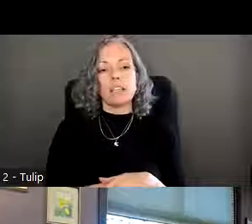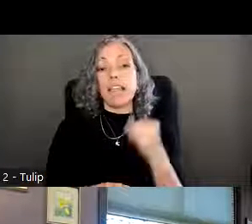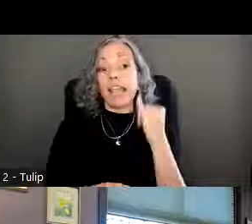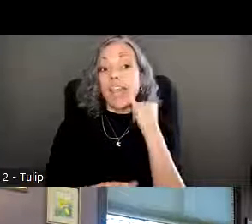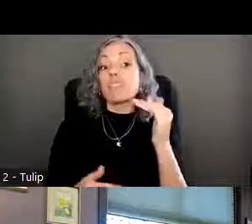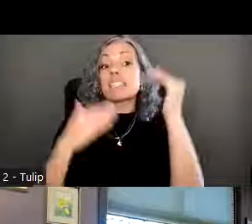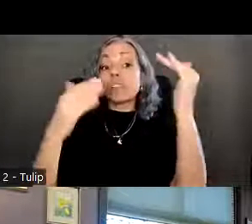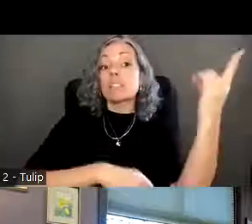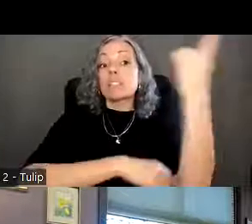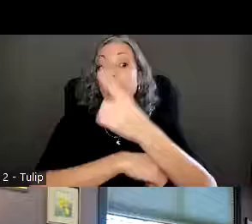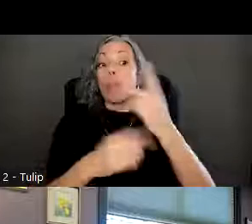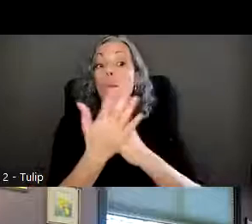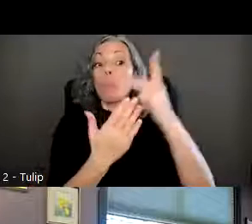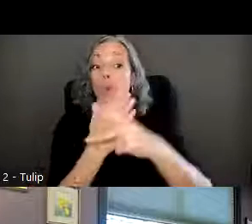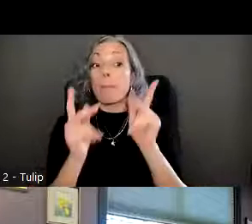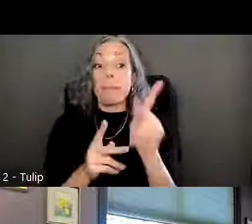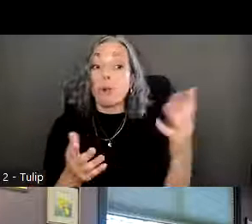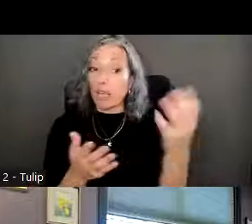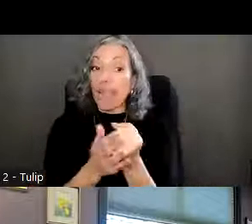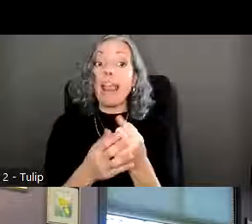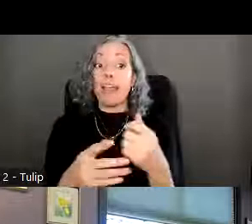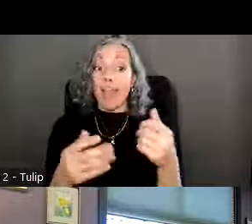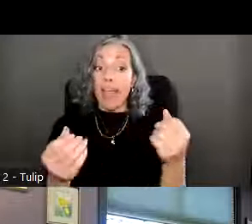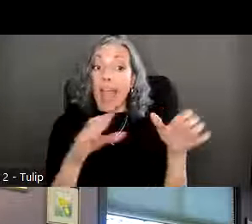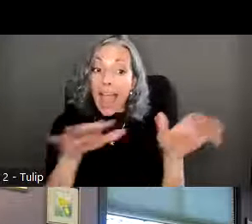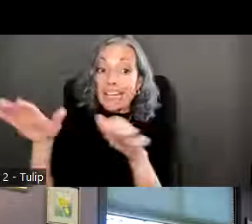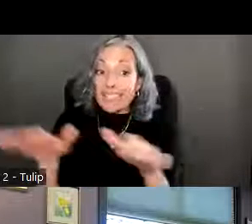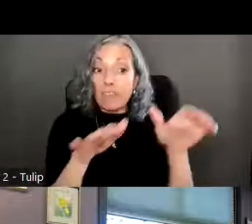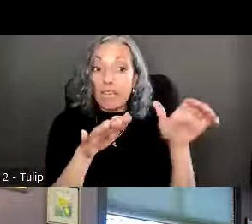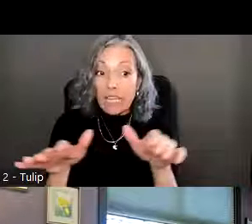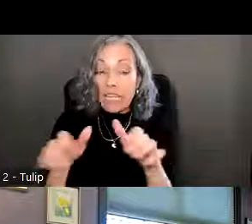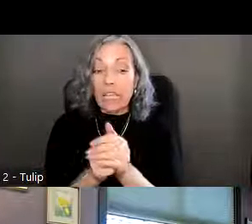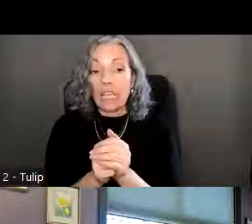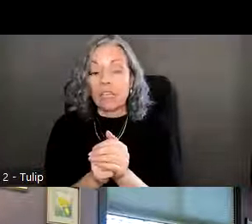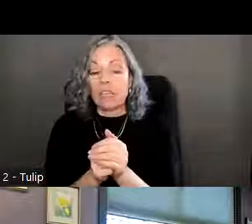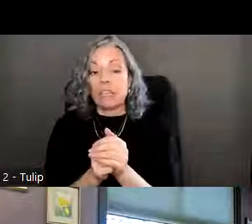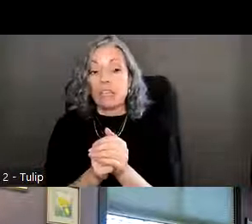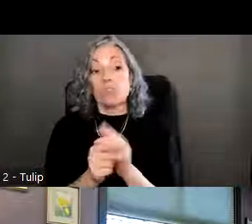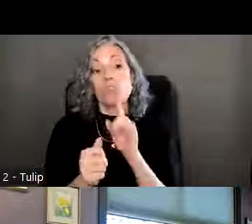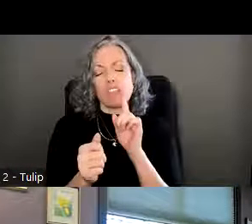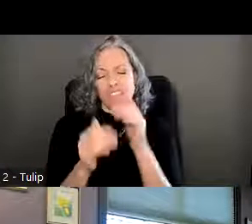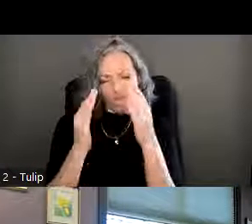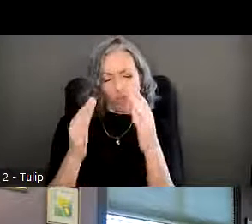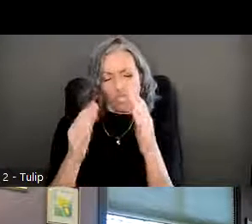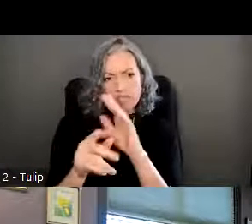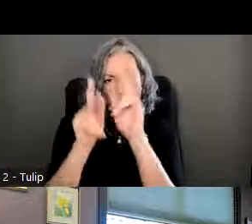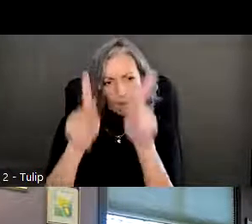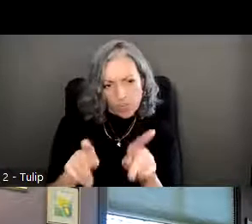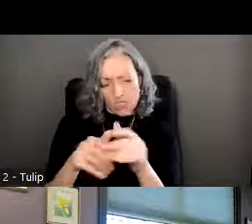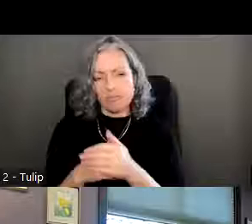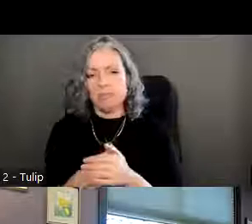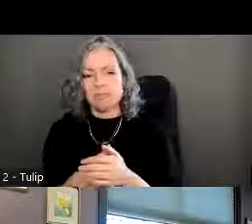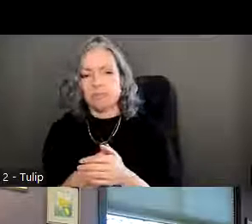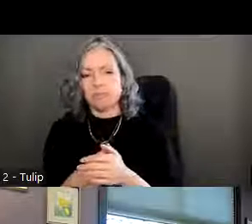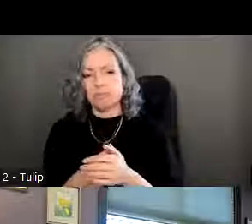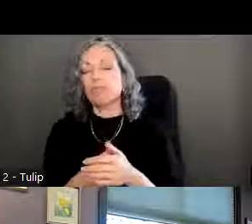day program, people are still getting, physical activity and therapeutic activities that are person-centered. We, throughout